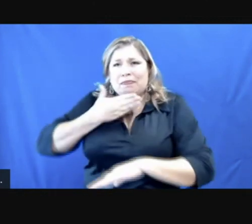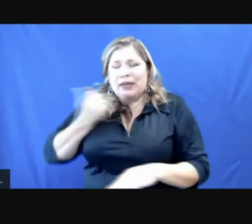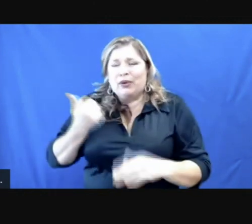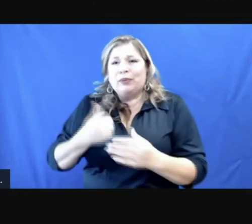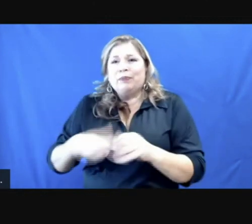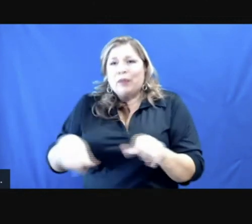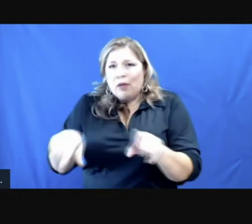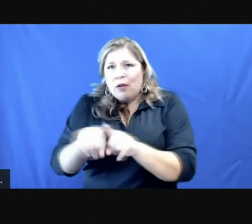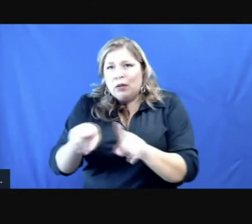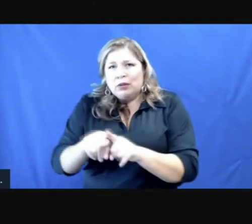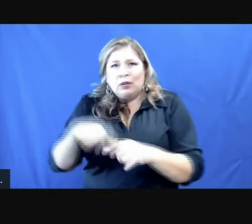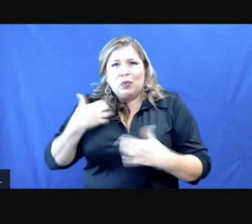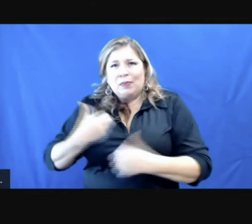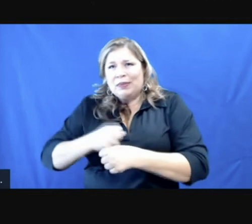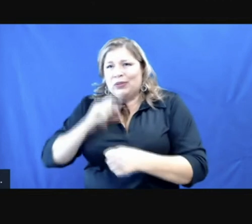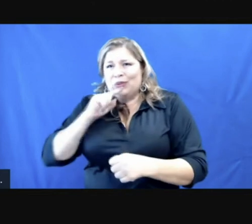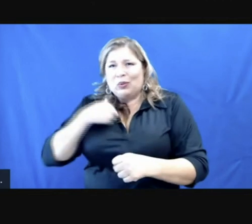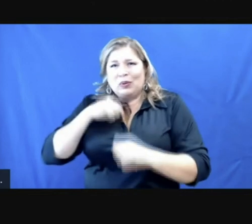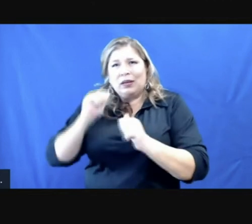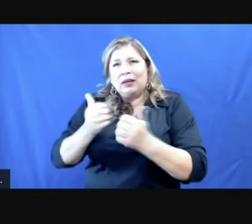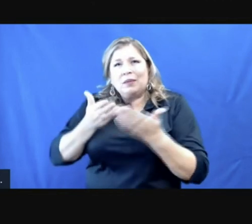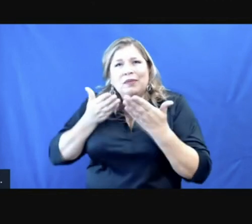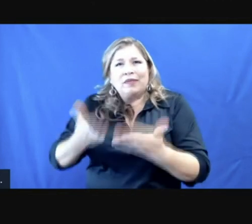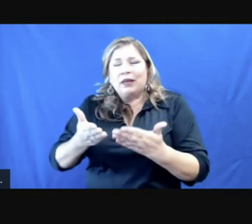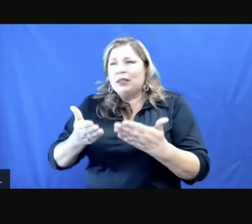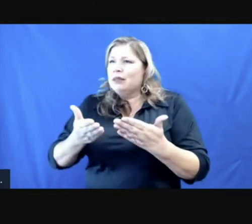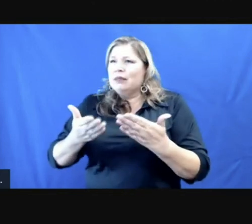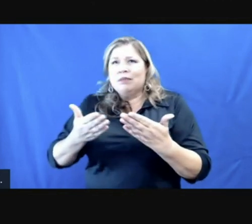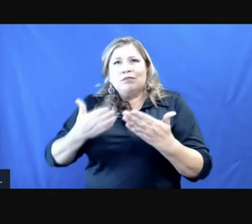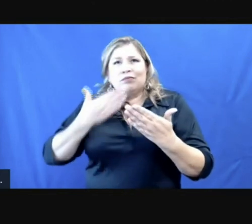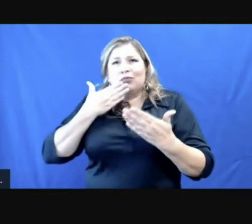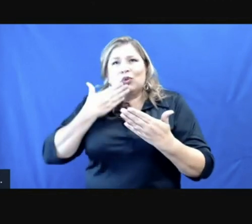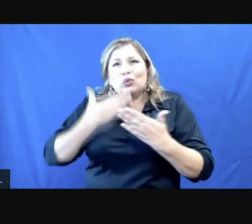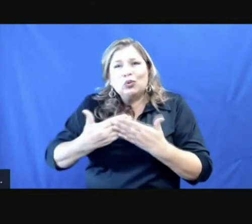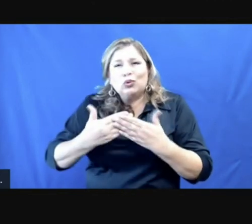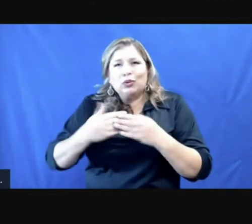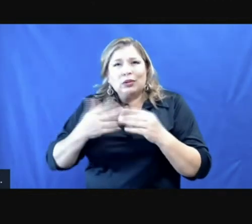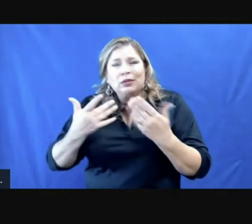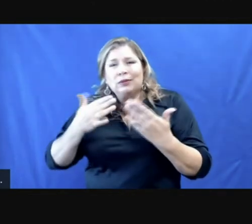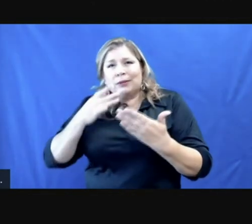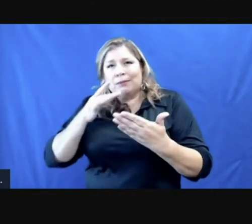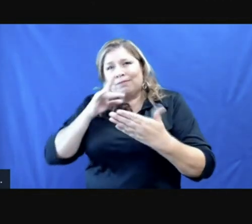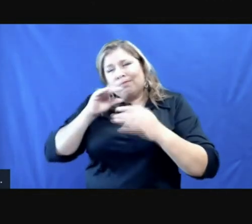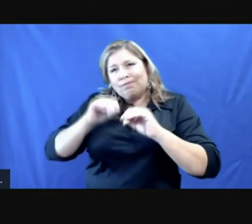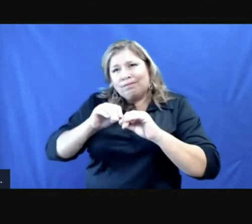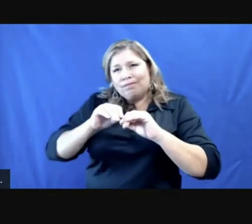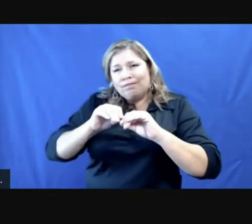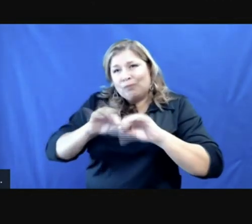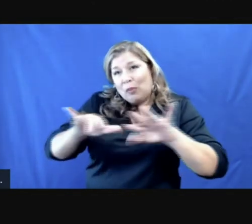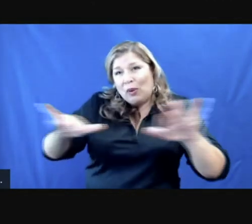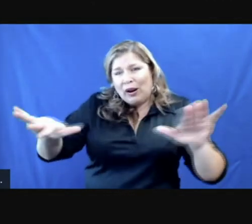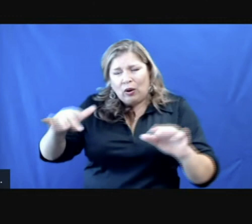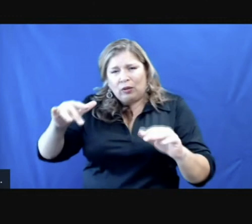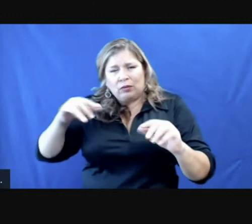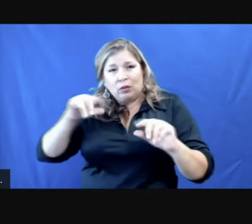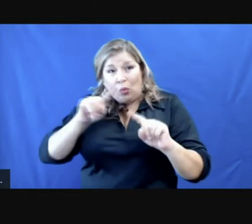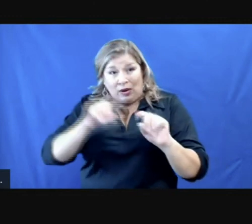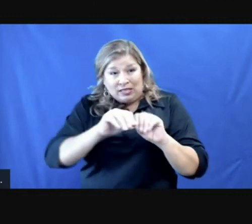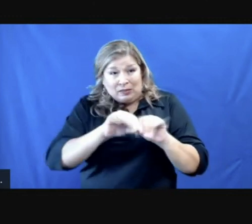able to provide strong outbreak investigation, looking at cases, reporting them, working